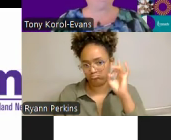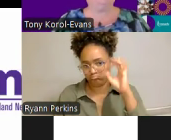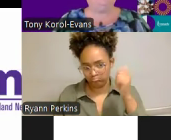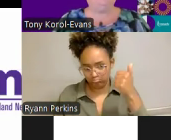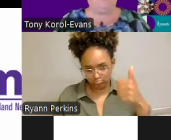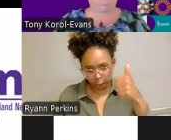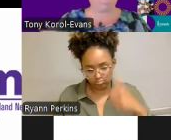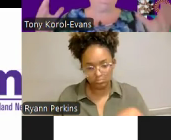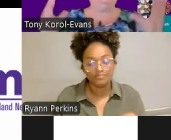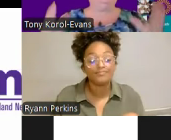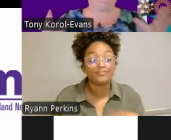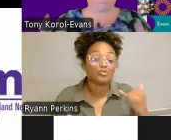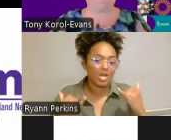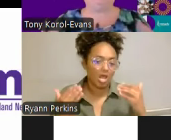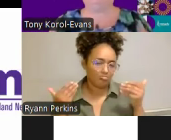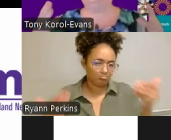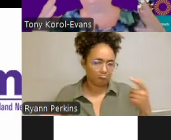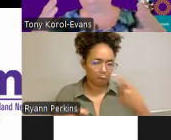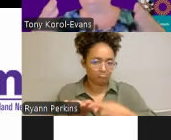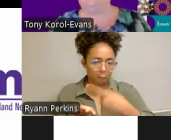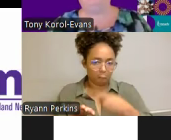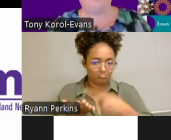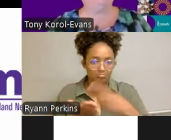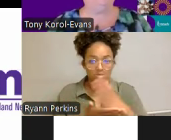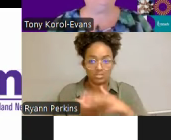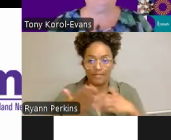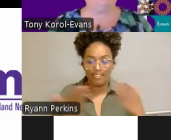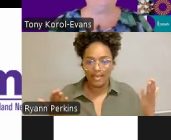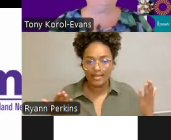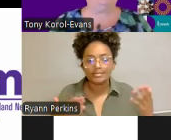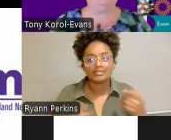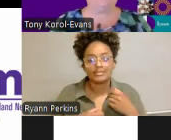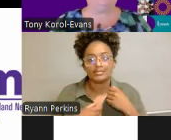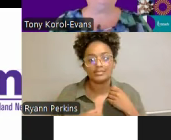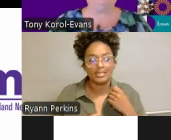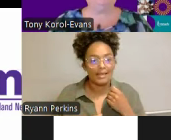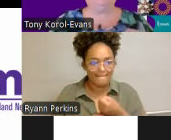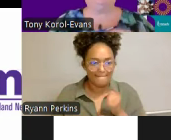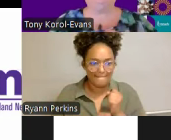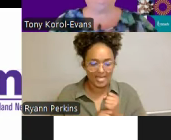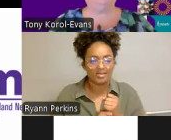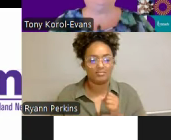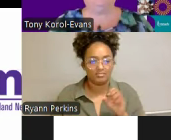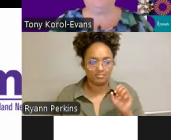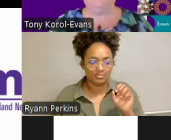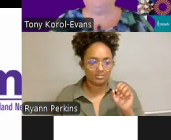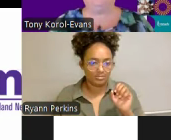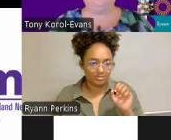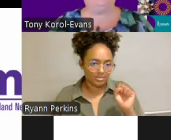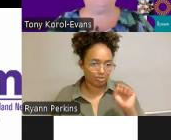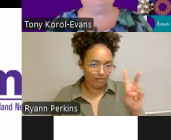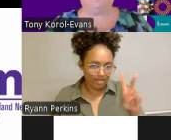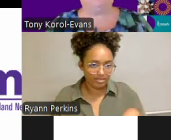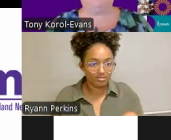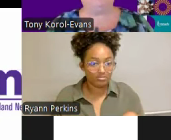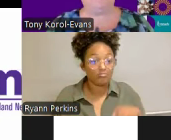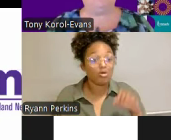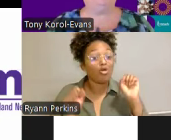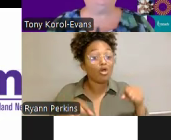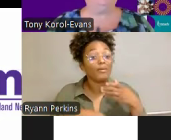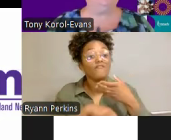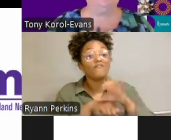let's talk about some of the things that make part of intimate partner sexual violence. It could be forced nudity, forcing the person to walk